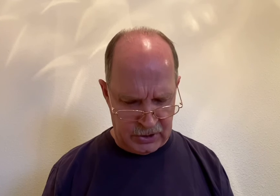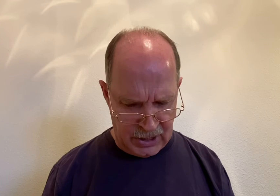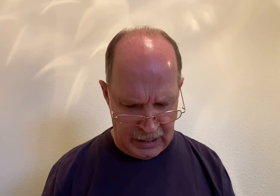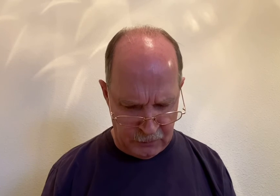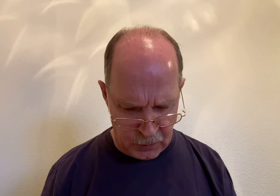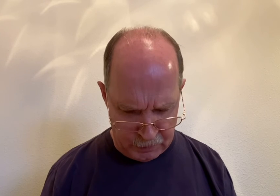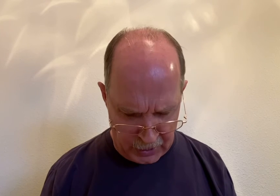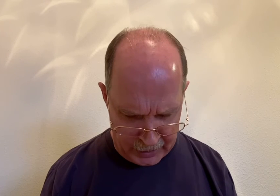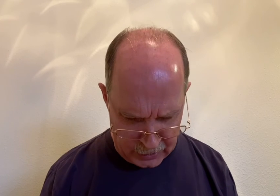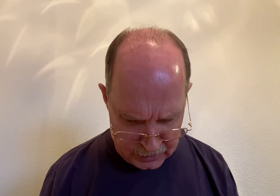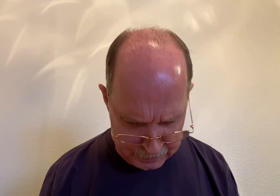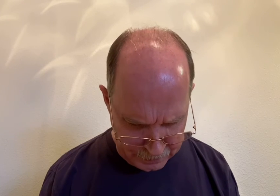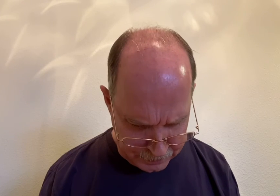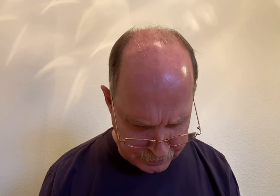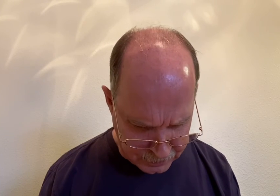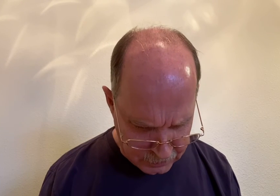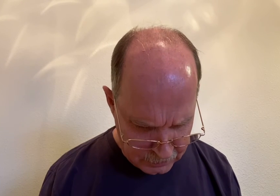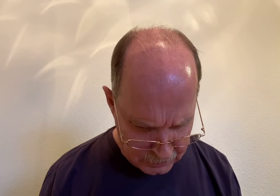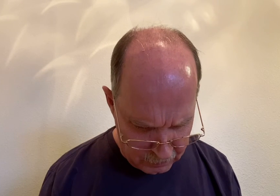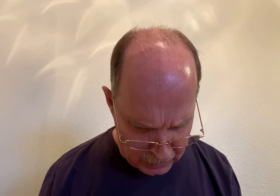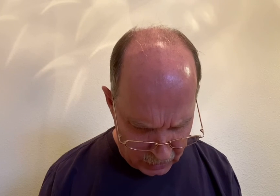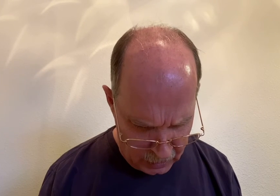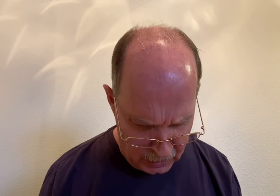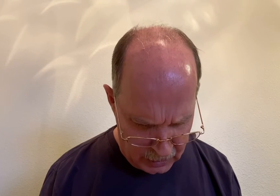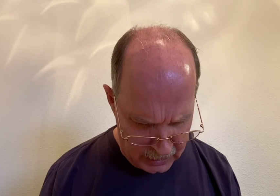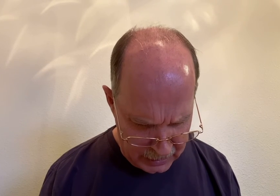so it's time for the planners.